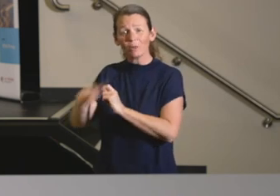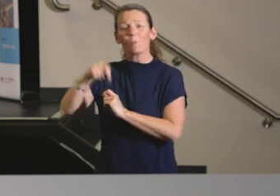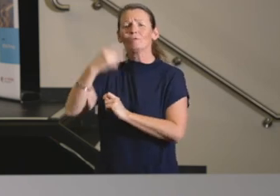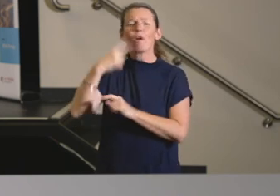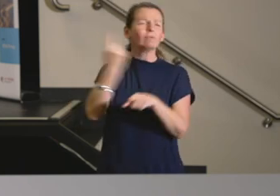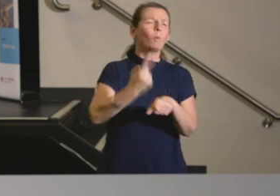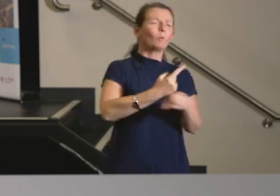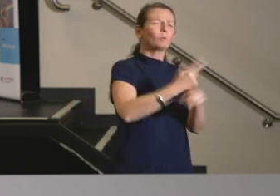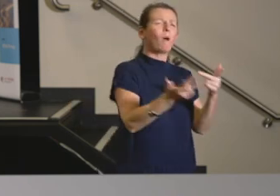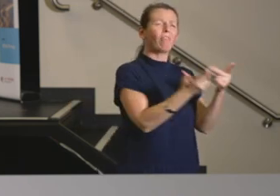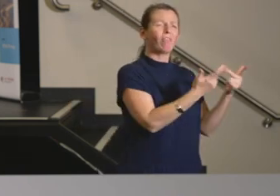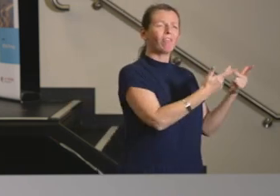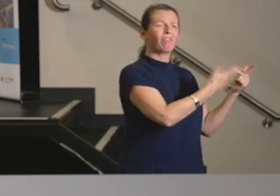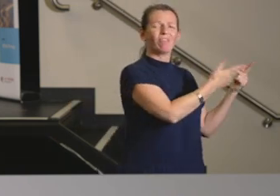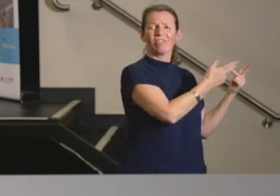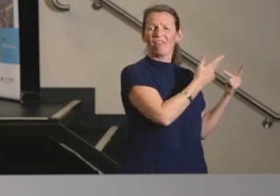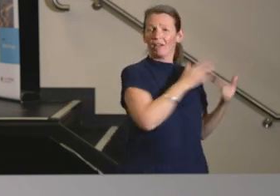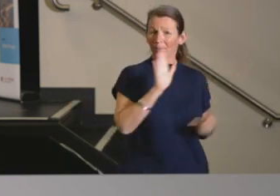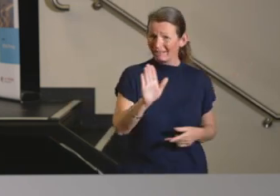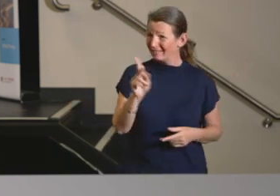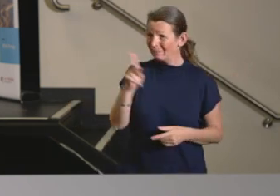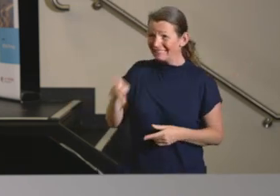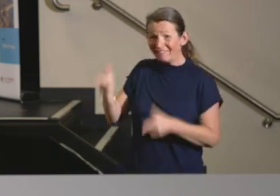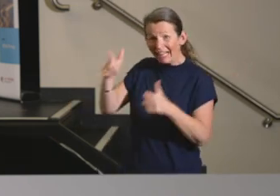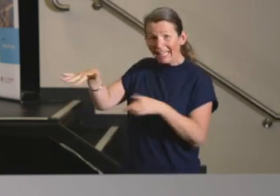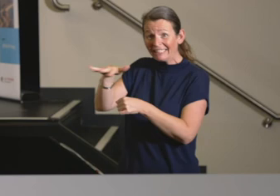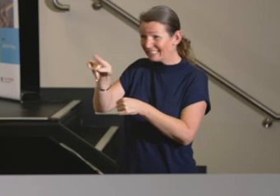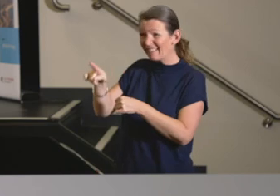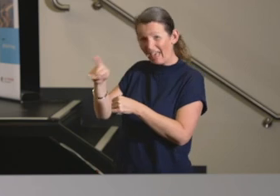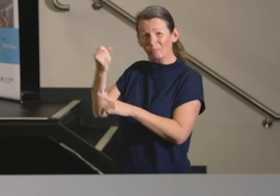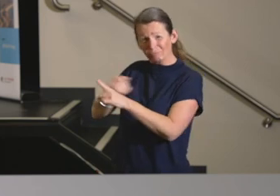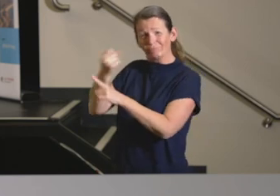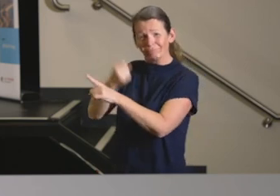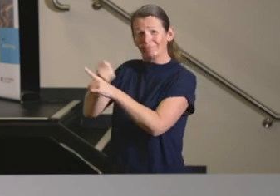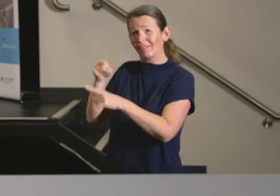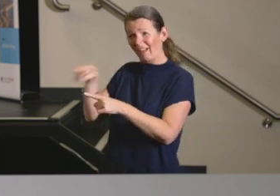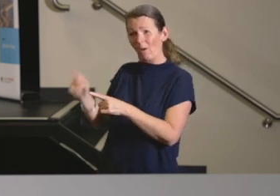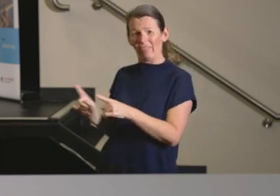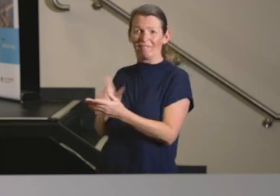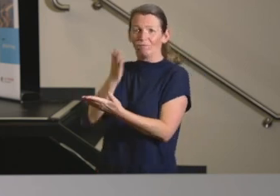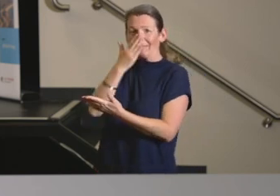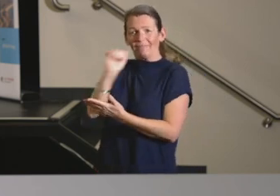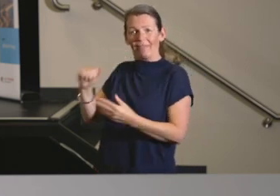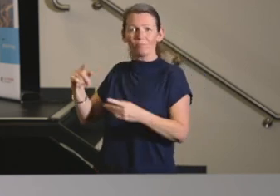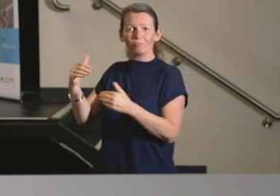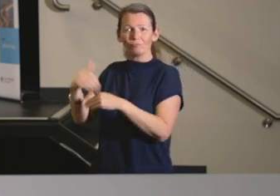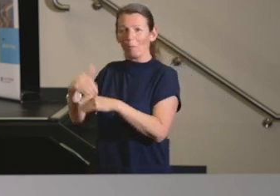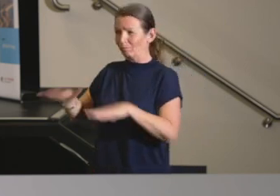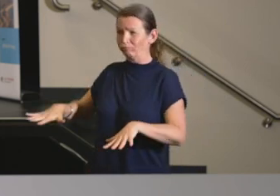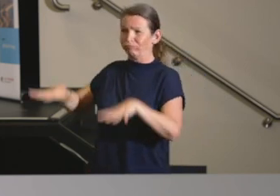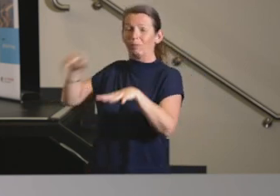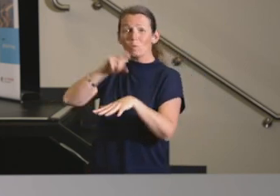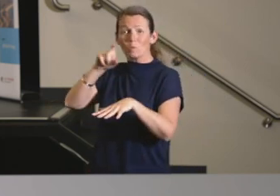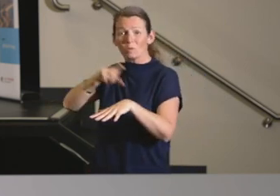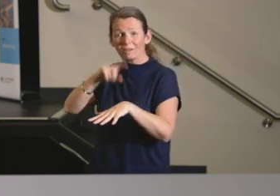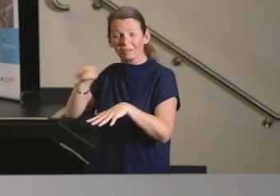around all of this stuff. But our Pacific leaders have been on the forefront of this climate change fight since the beginning. And